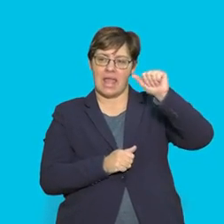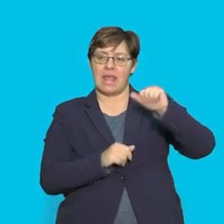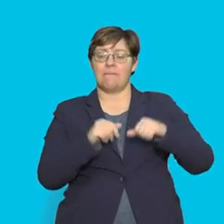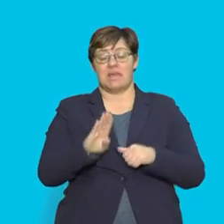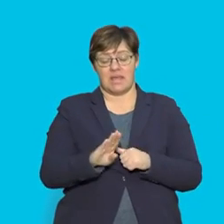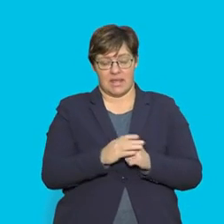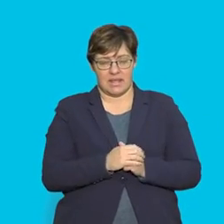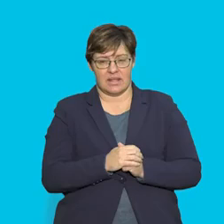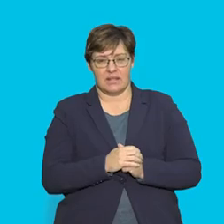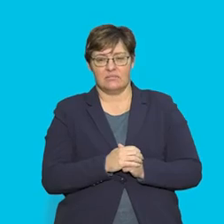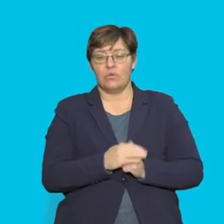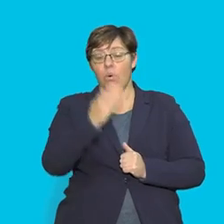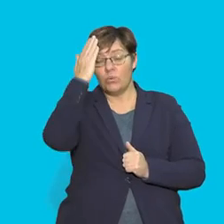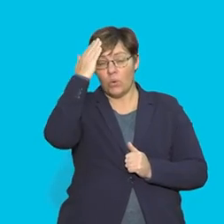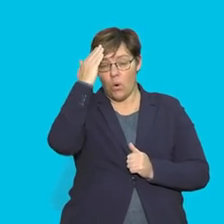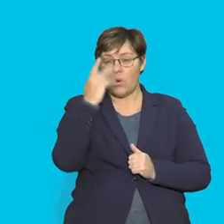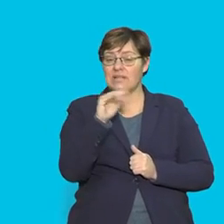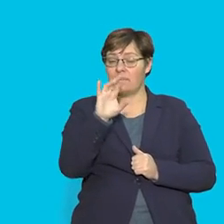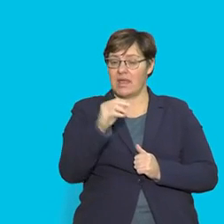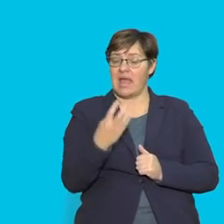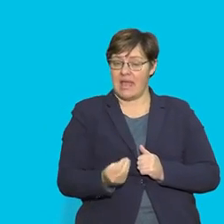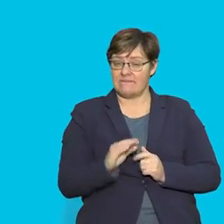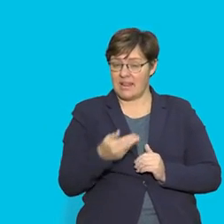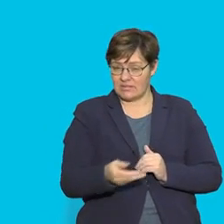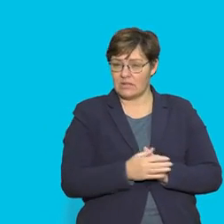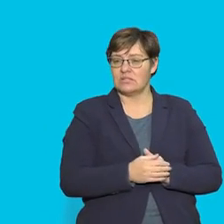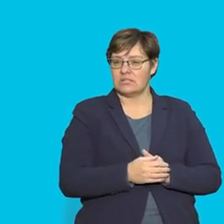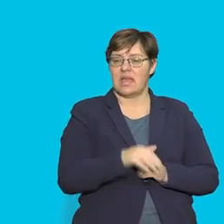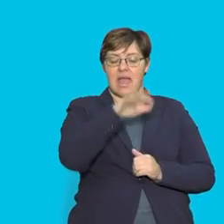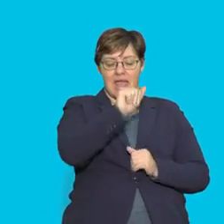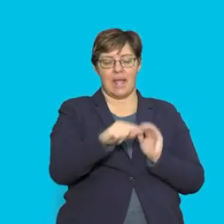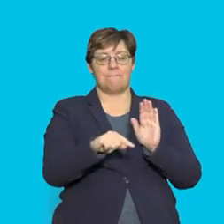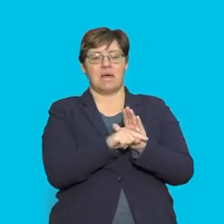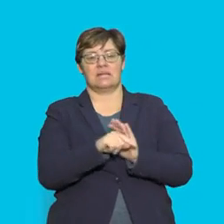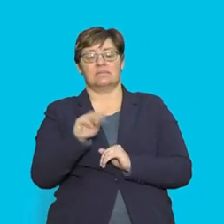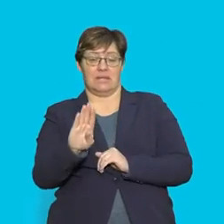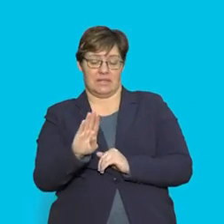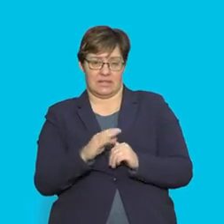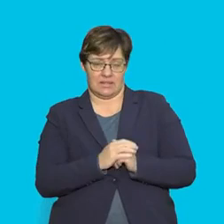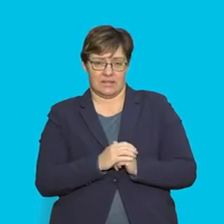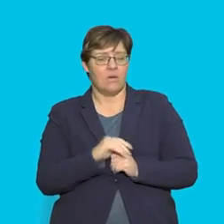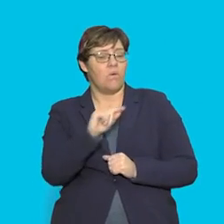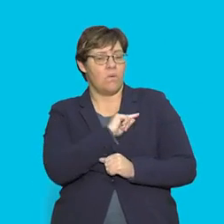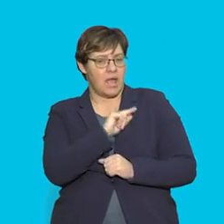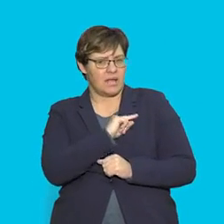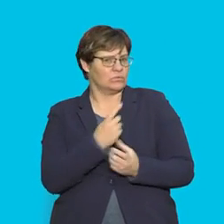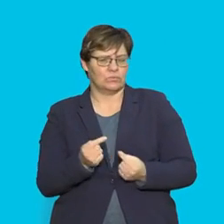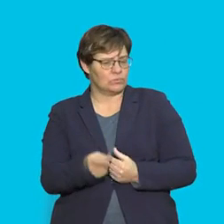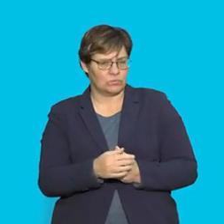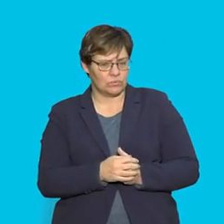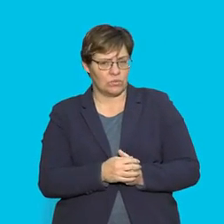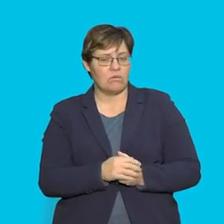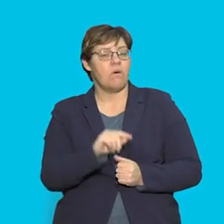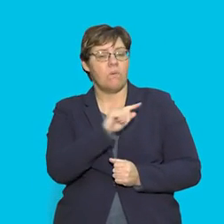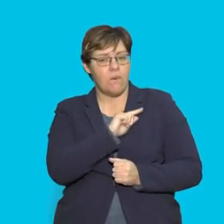me call this one B. Then for you to know how much Selby will have, you will then say A minus B.